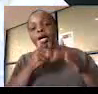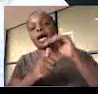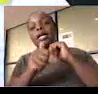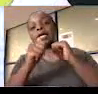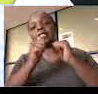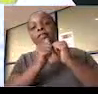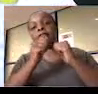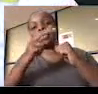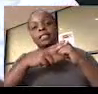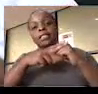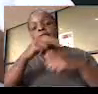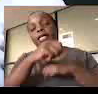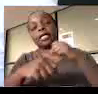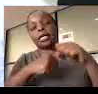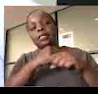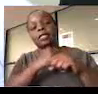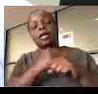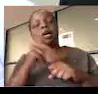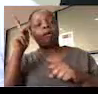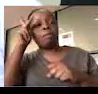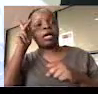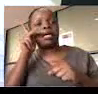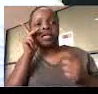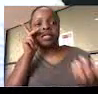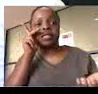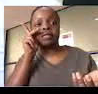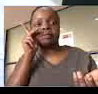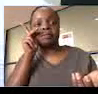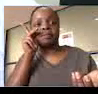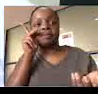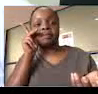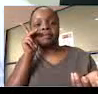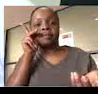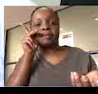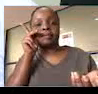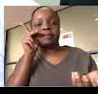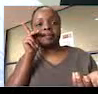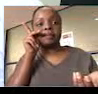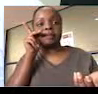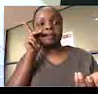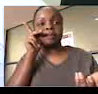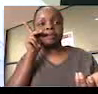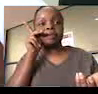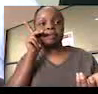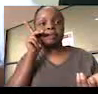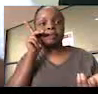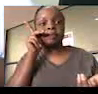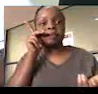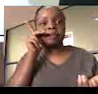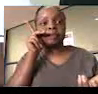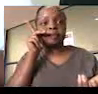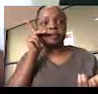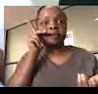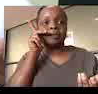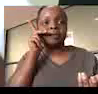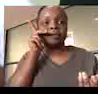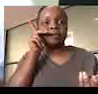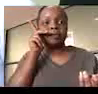pay 200 per month. We don't care whether you have 20 kids, 30 or 100, so long